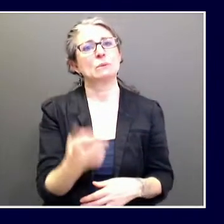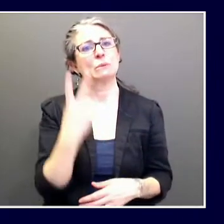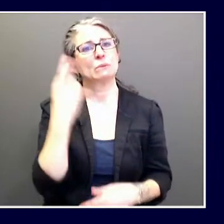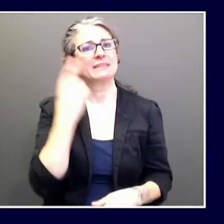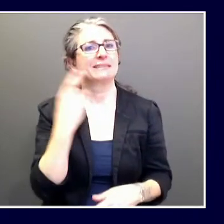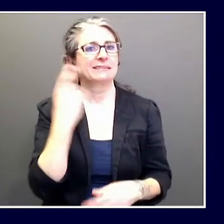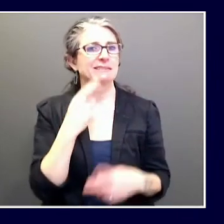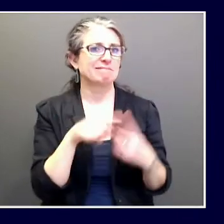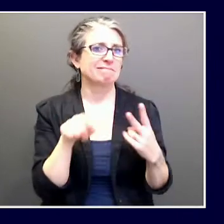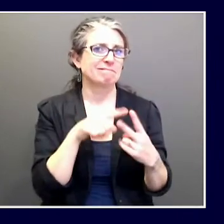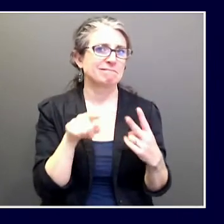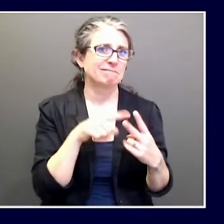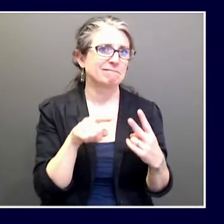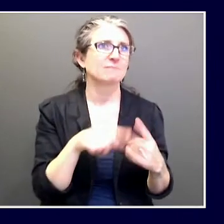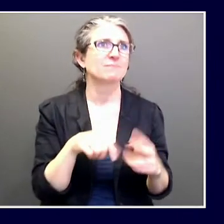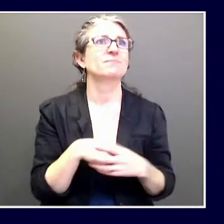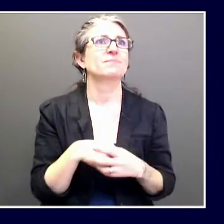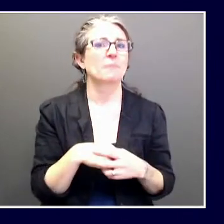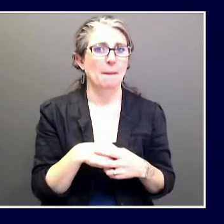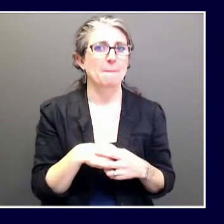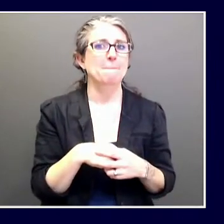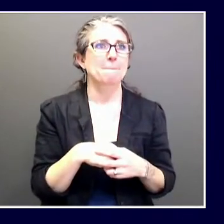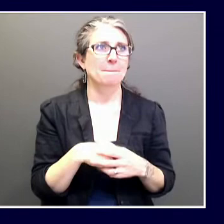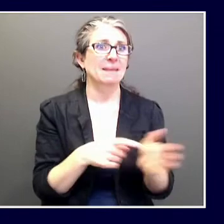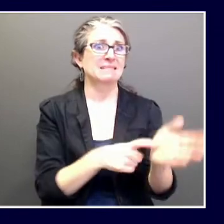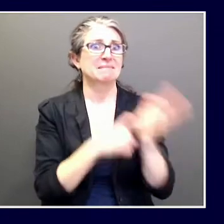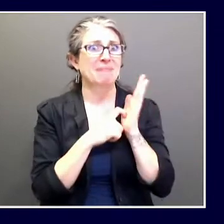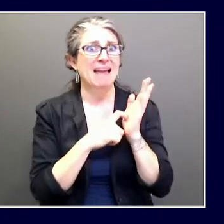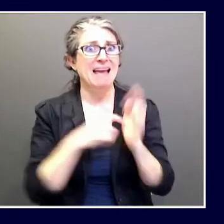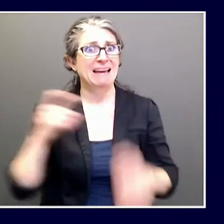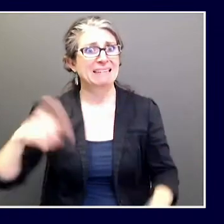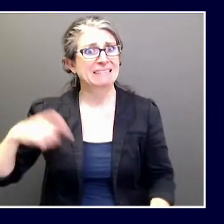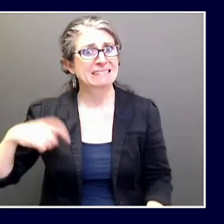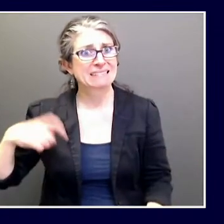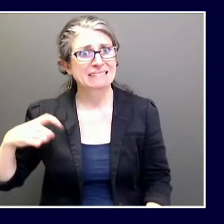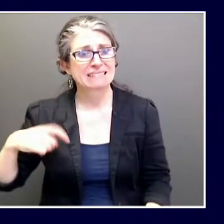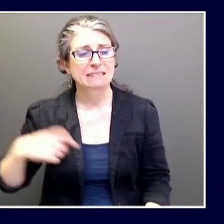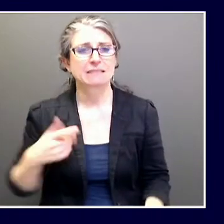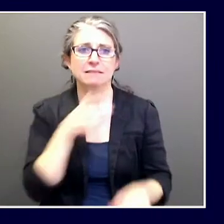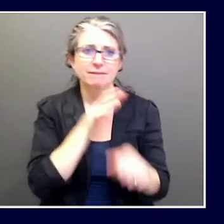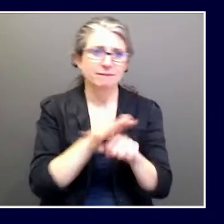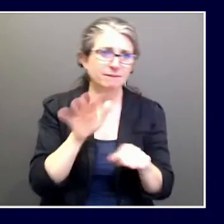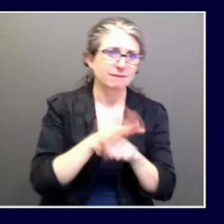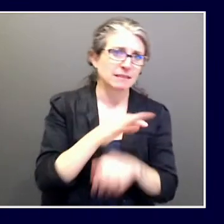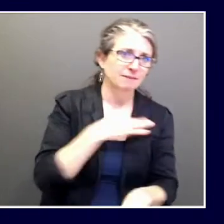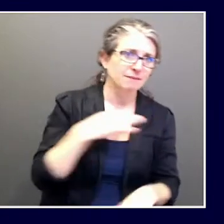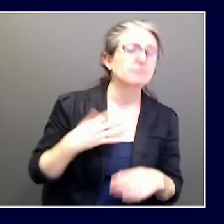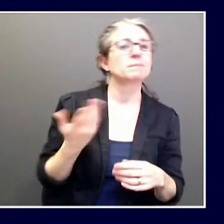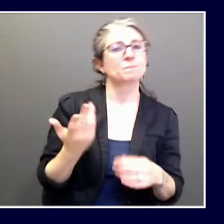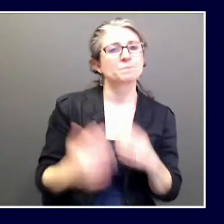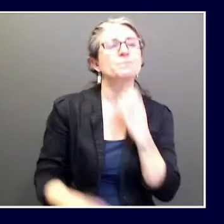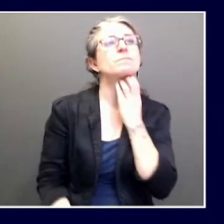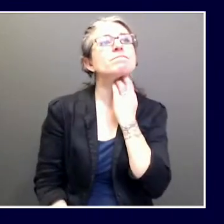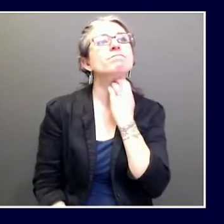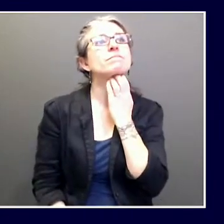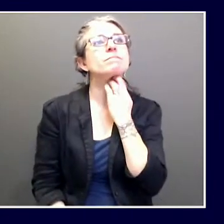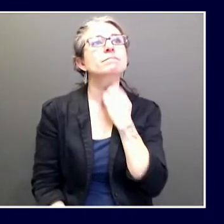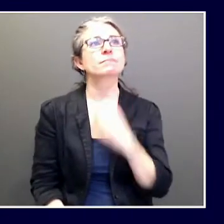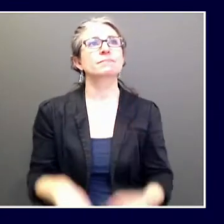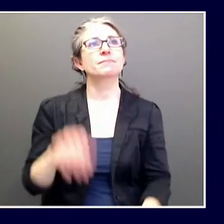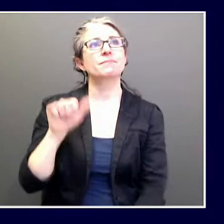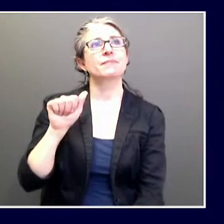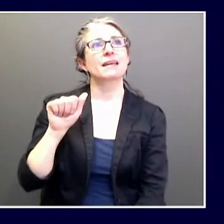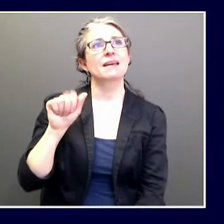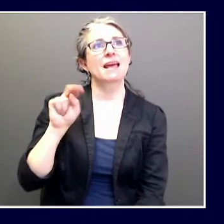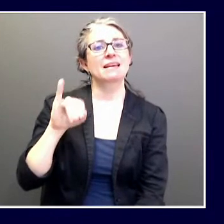that's my quick 2 cents. Anything? Okay, very good. Thanks, Eric. Annie, over to you from Spectrum.